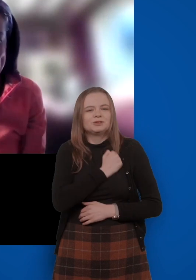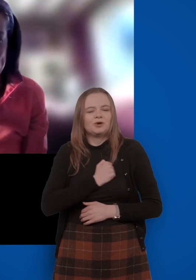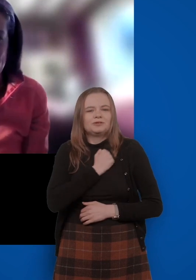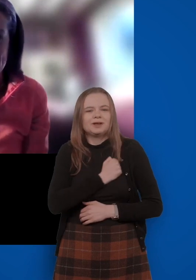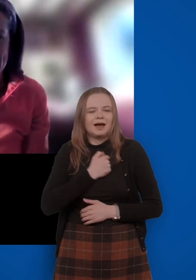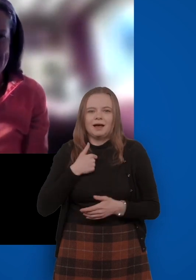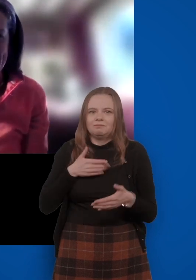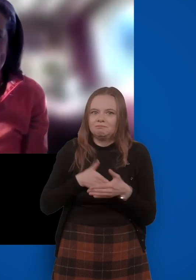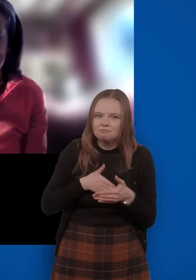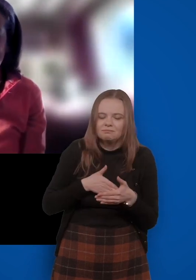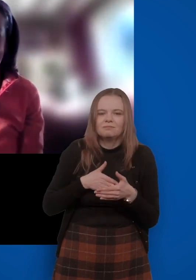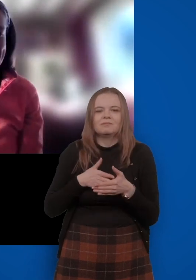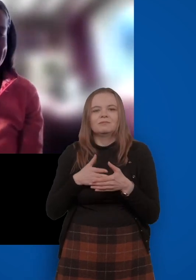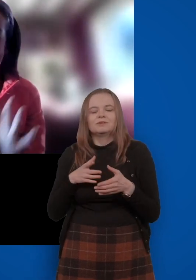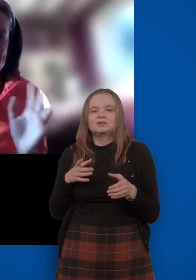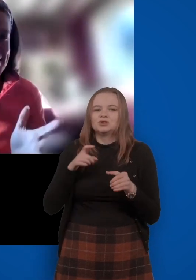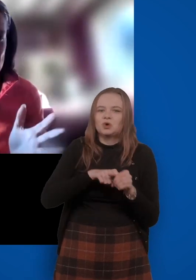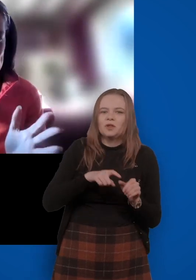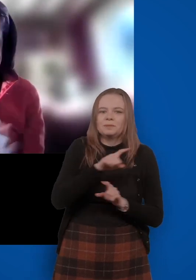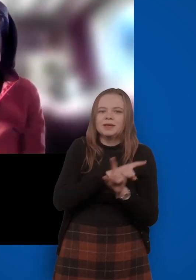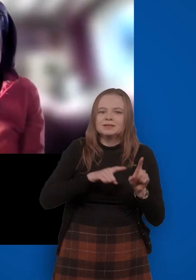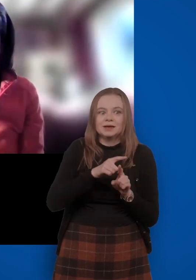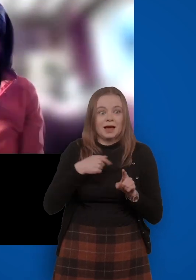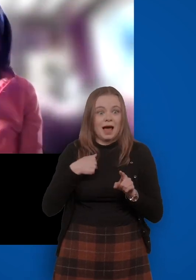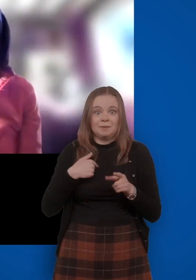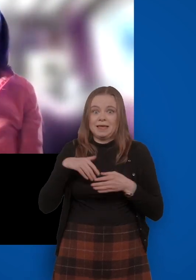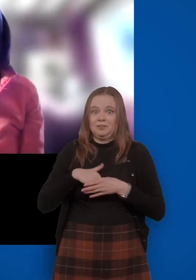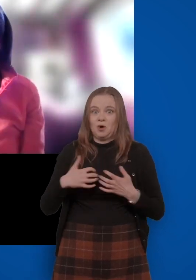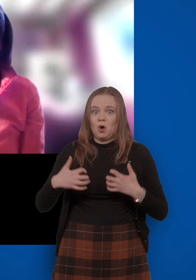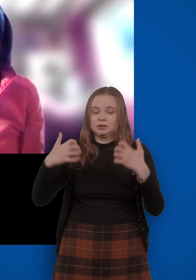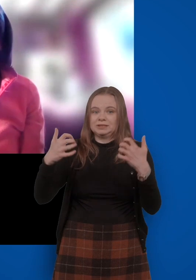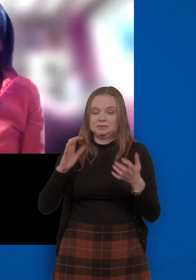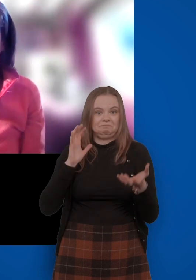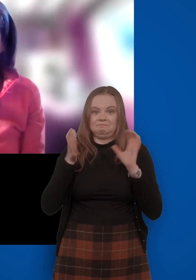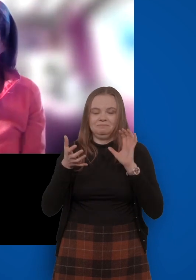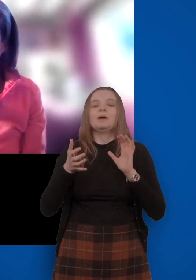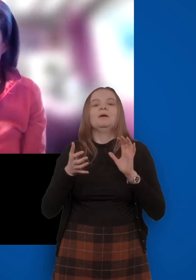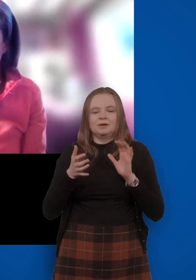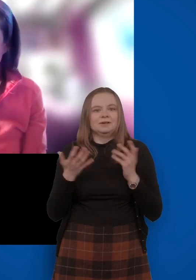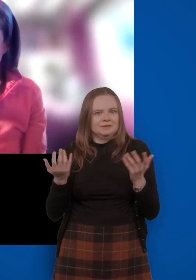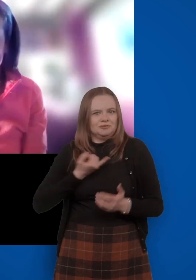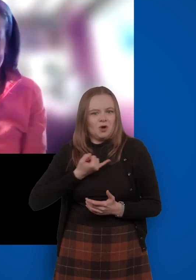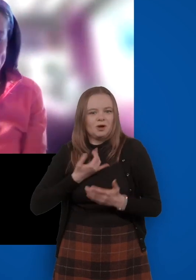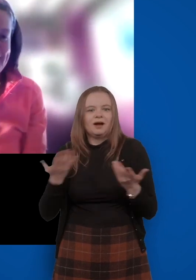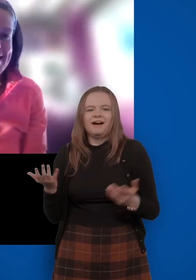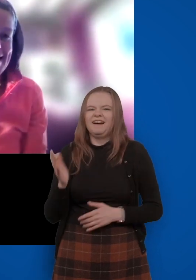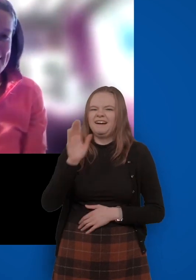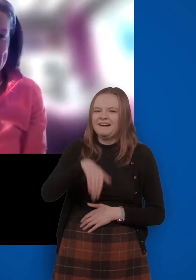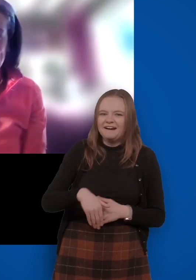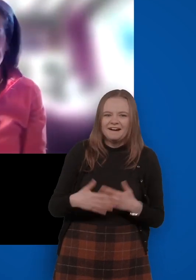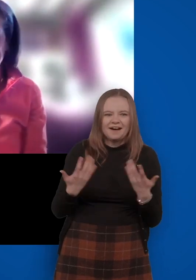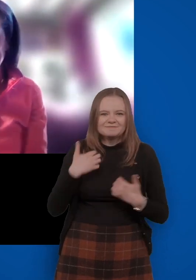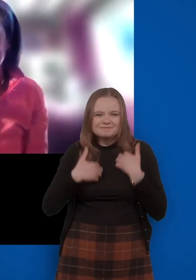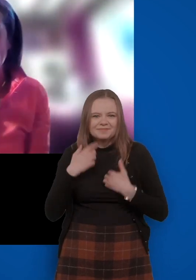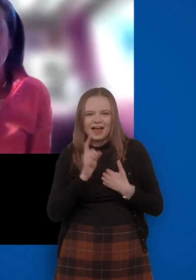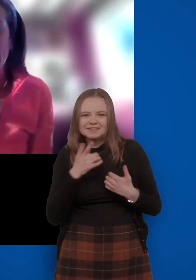I had some difficulties getting into the call. I was in the audience somehow. Anyway, I obviously did something wrong. It's the spice of life. Indeed. I'm